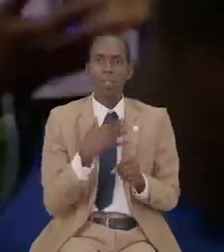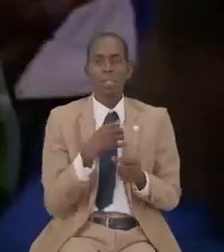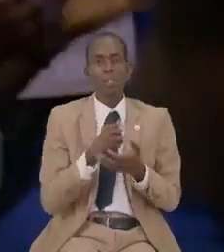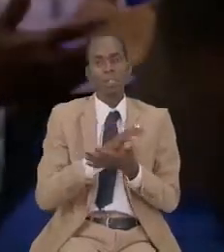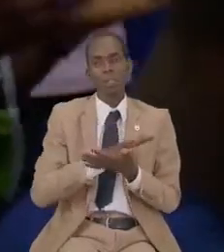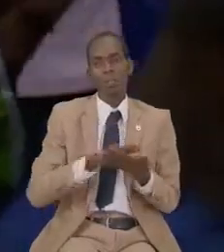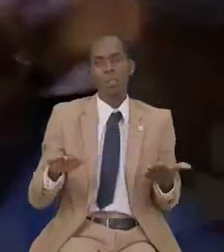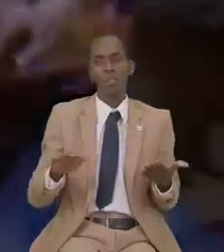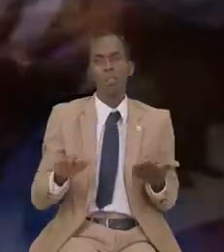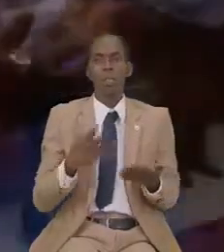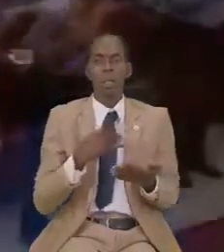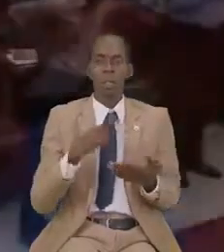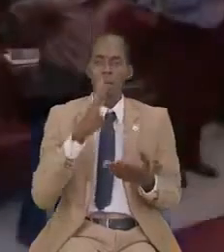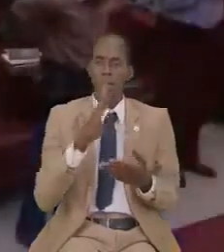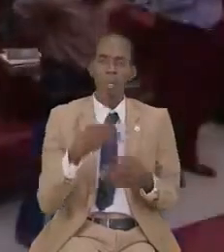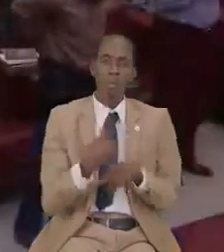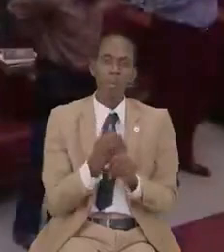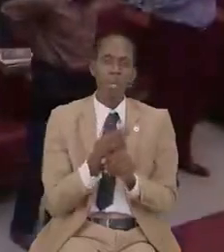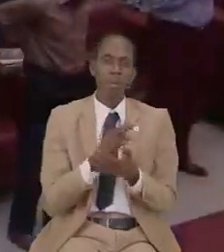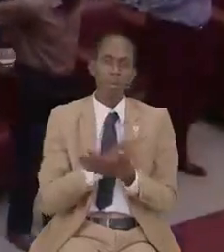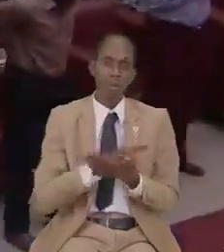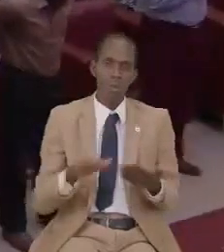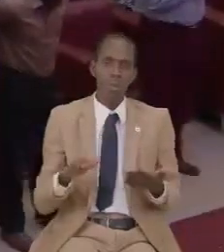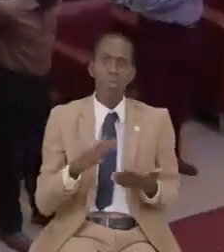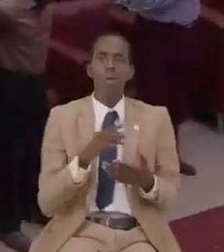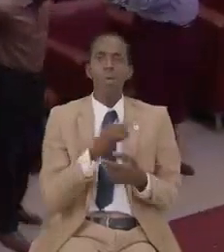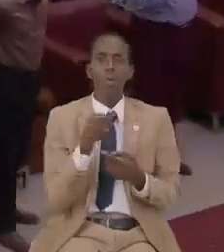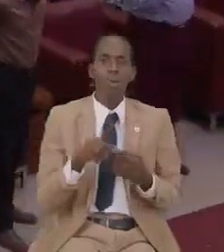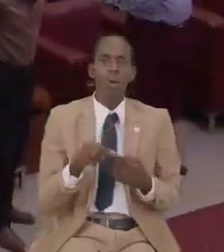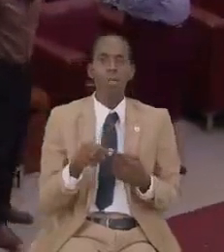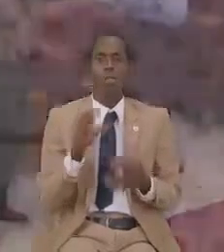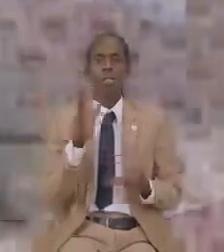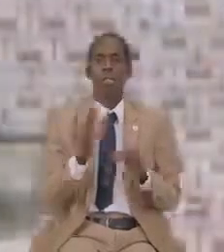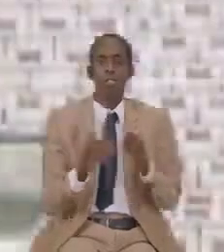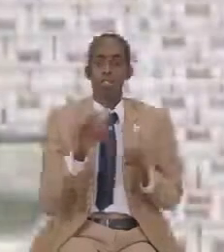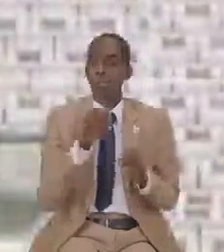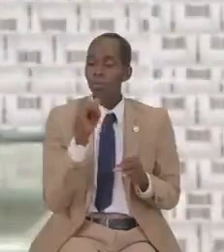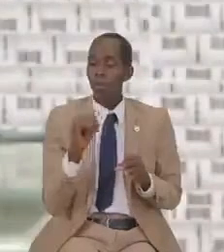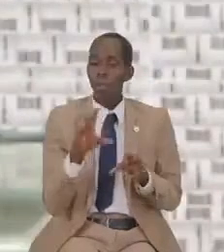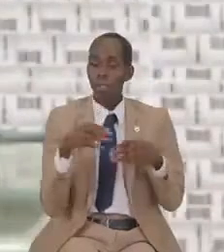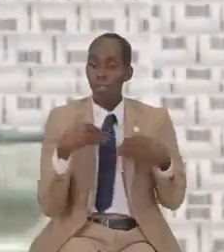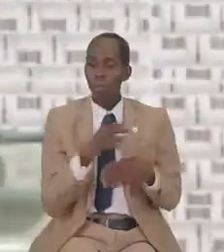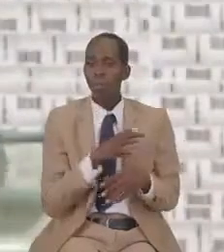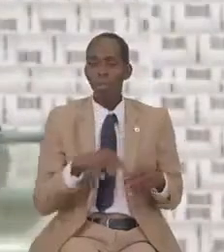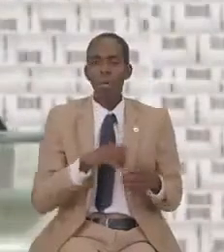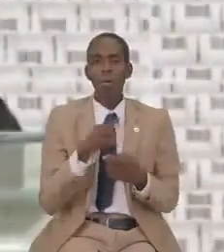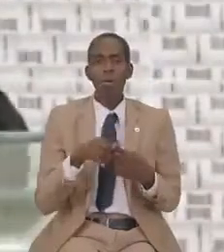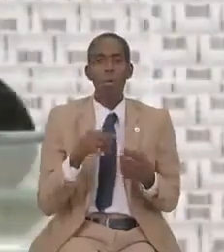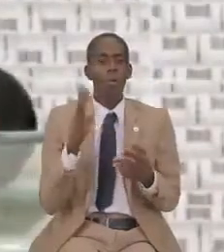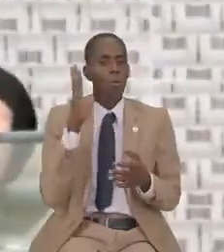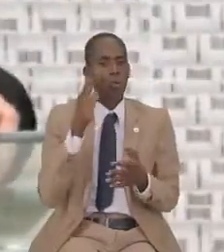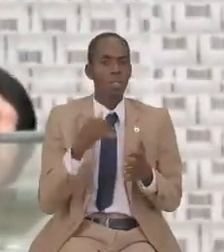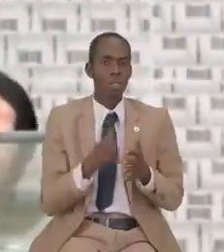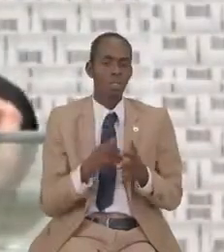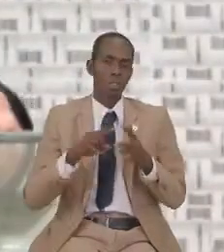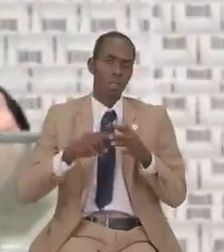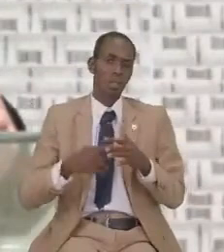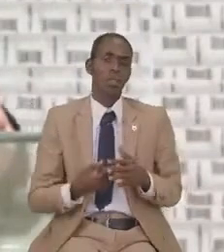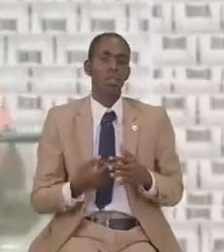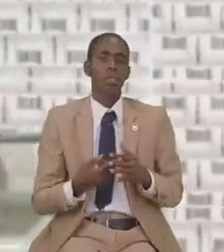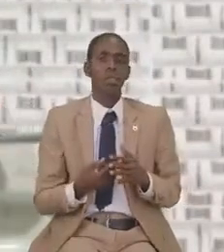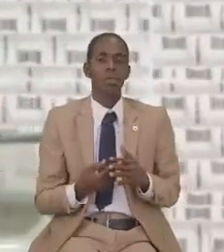happen? Have you been sanctified? Have your Adamic nature been rooted out? Pray. Like Isaiah,